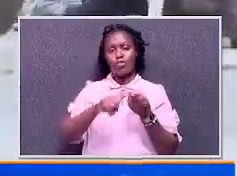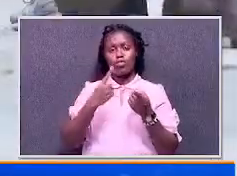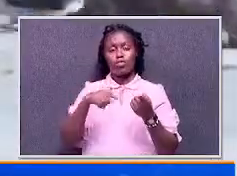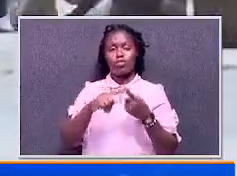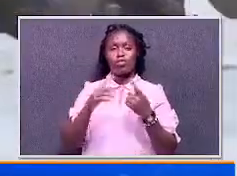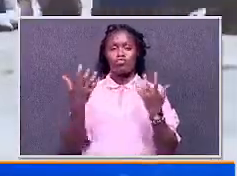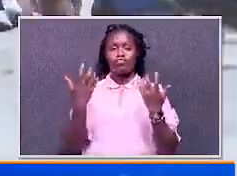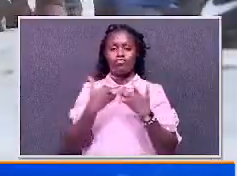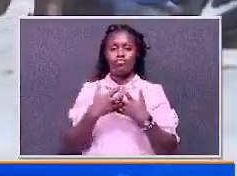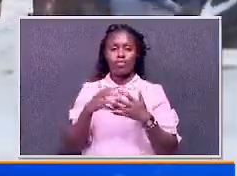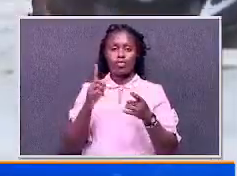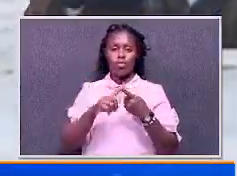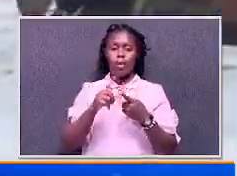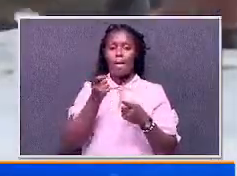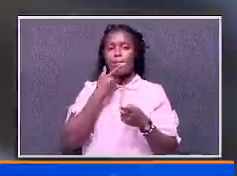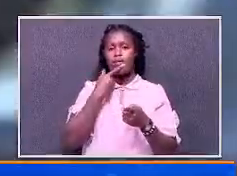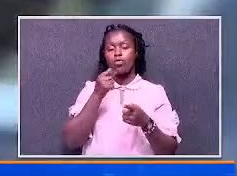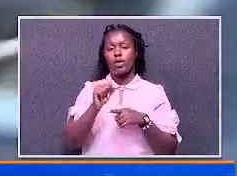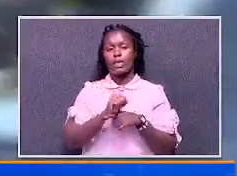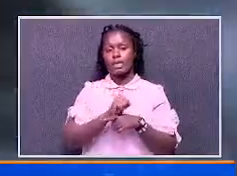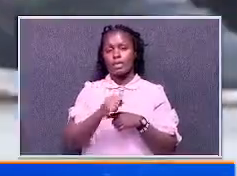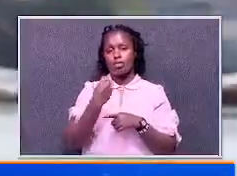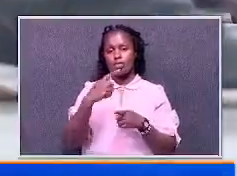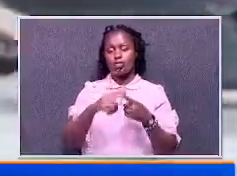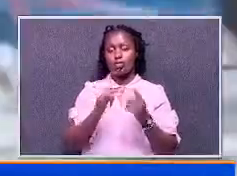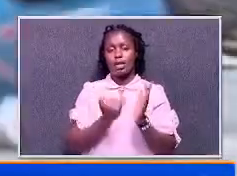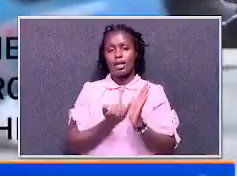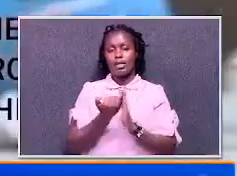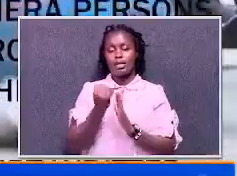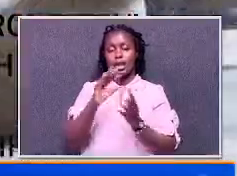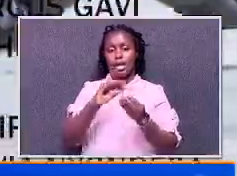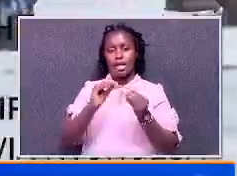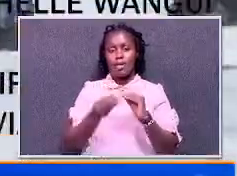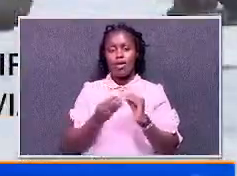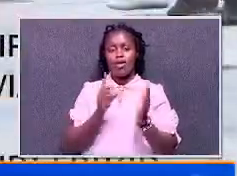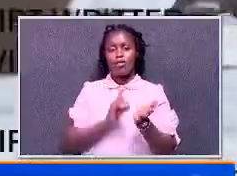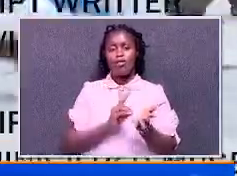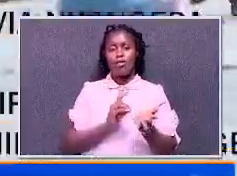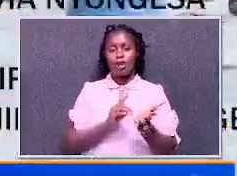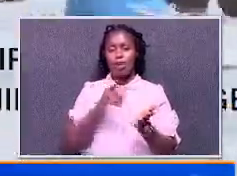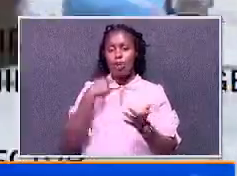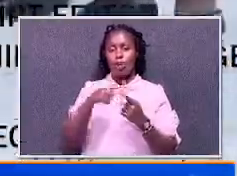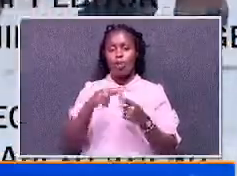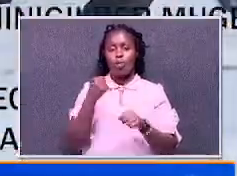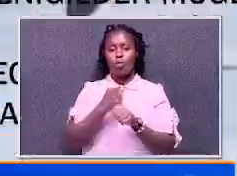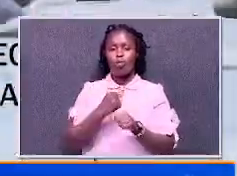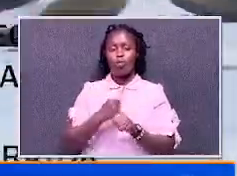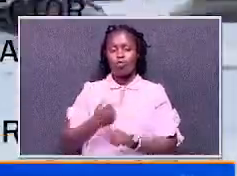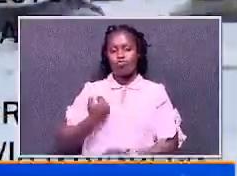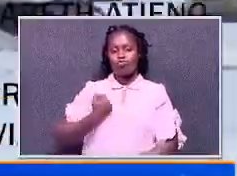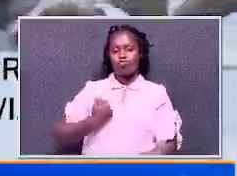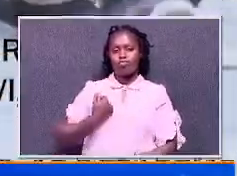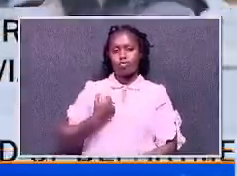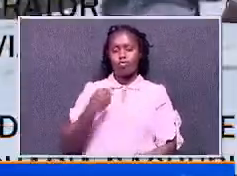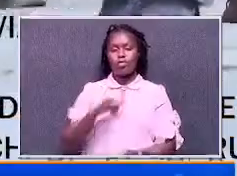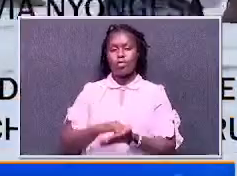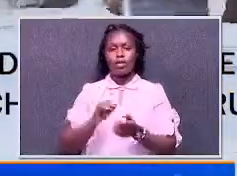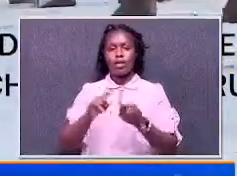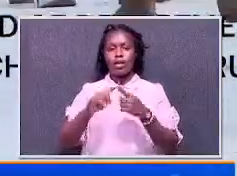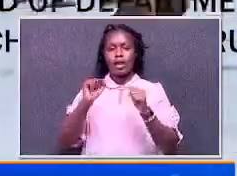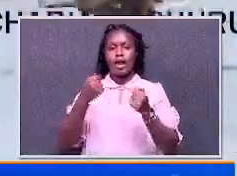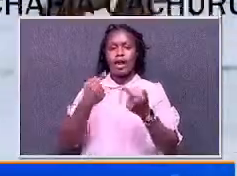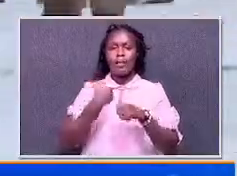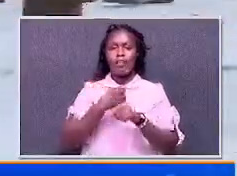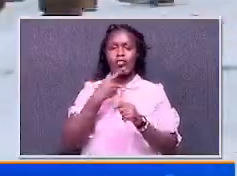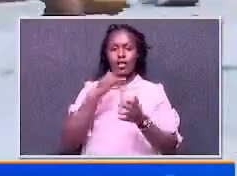integrate vasectomy into medical training to increase the number of doctors performing vasectomies in the country to meet the needs of